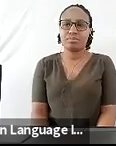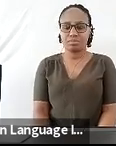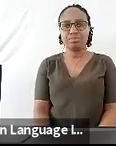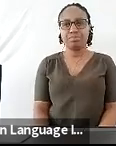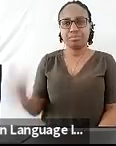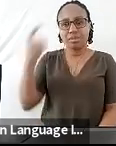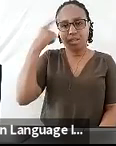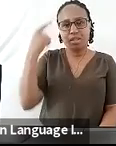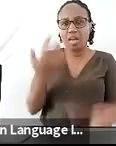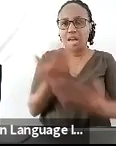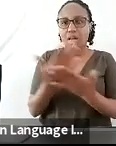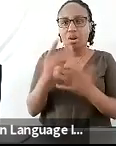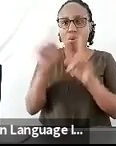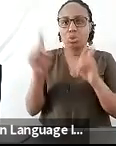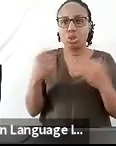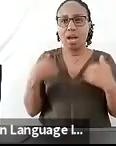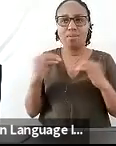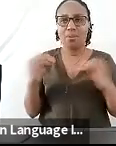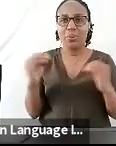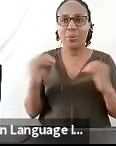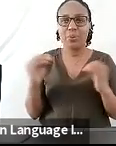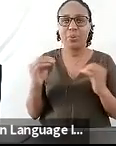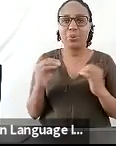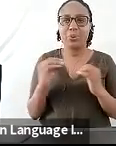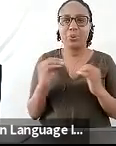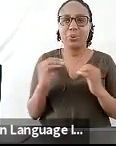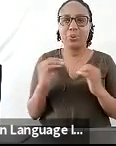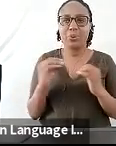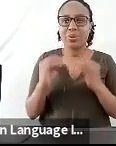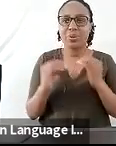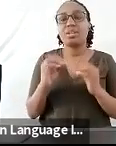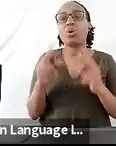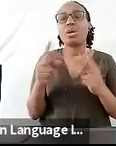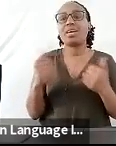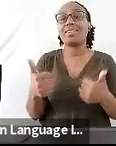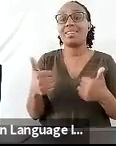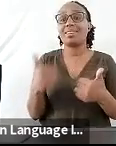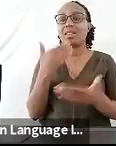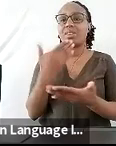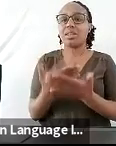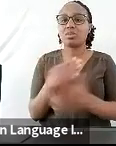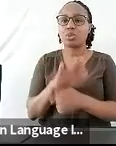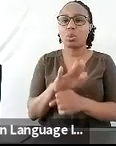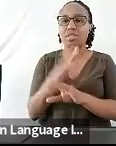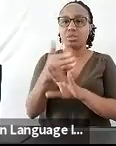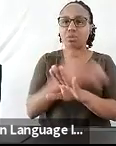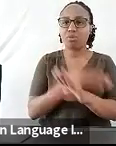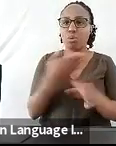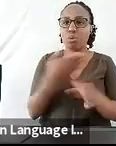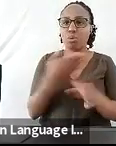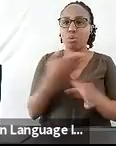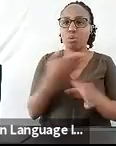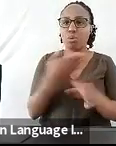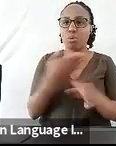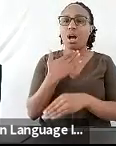Okay, so great. Thank you so much. And before we wind down, I just want to, and before we conclude this session, I'd like to thank the people that made this